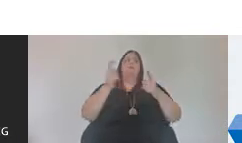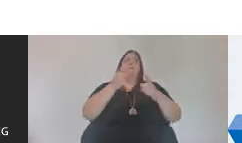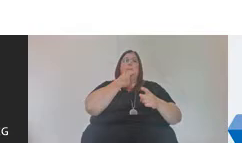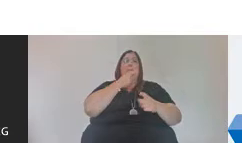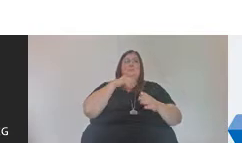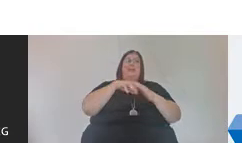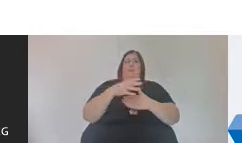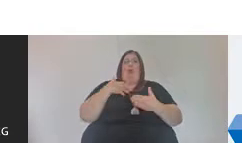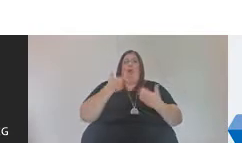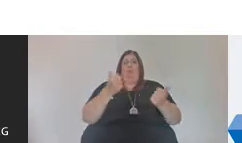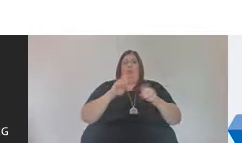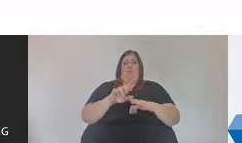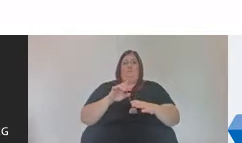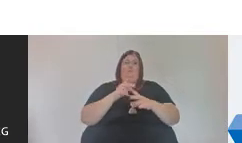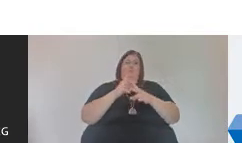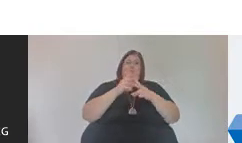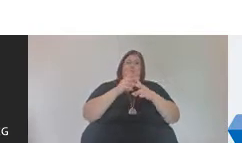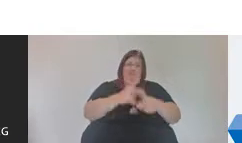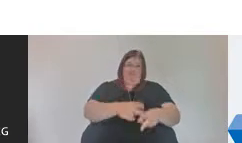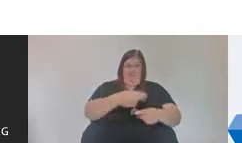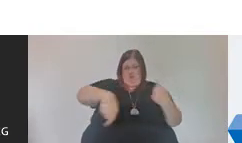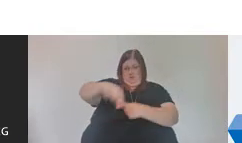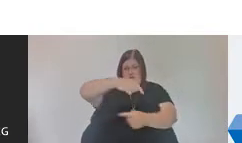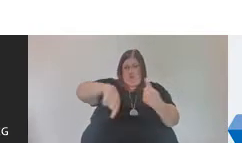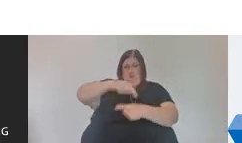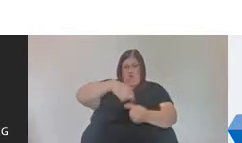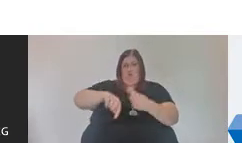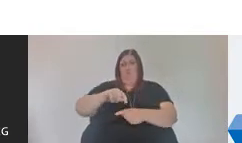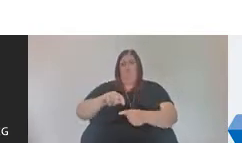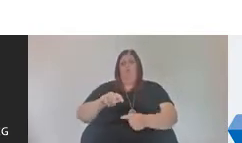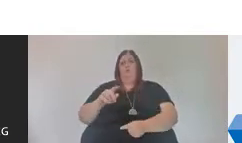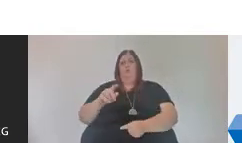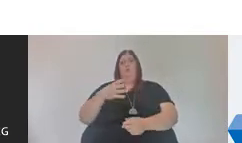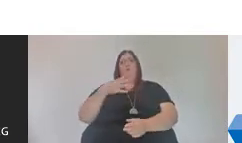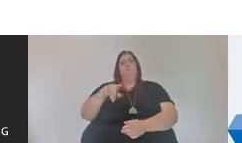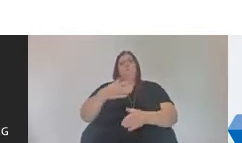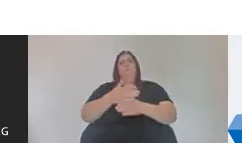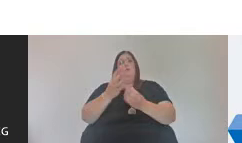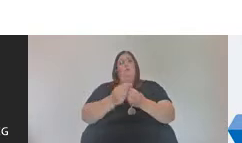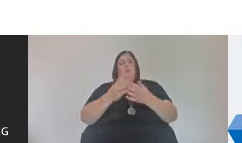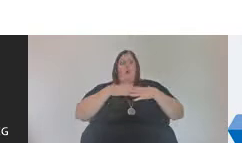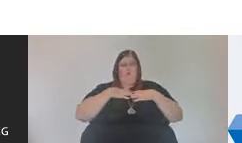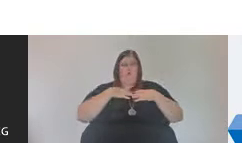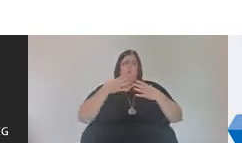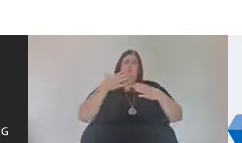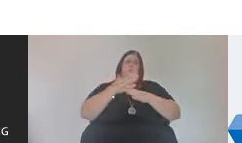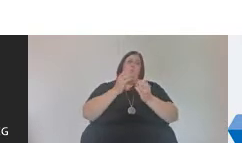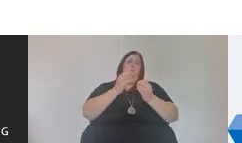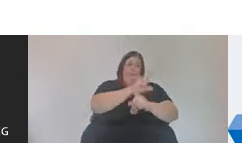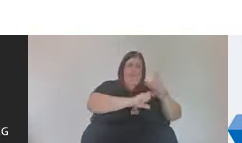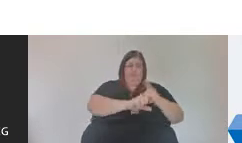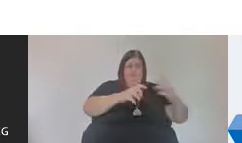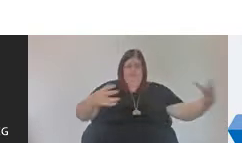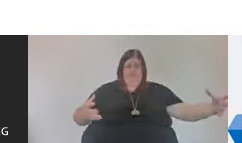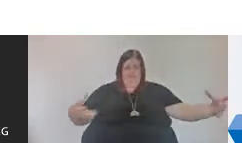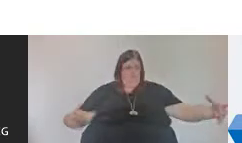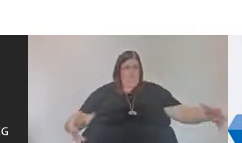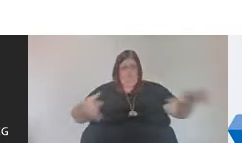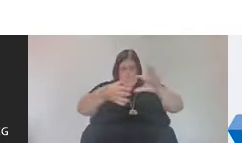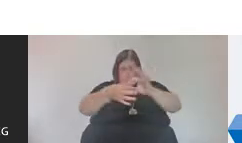care professionals and with our local communities to really bring together that